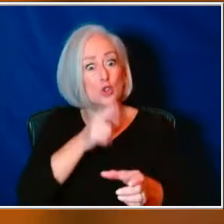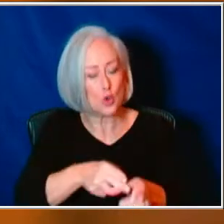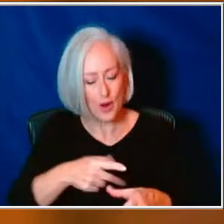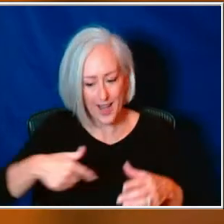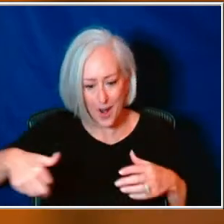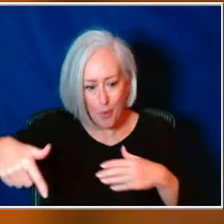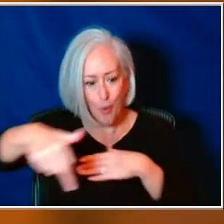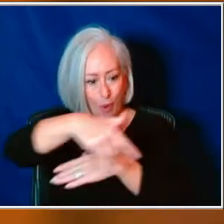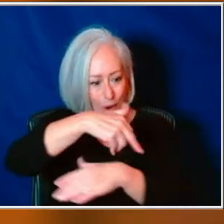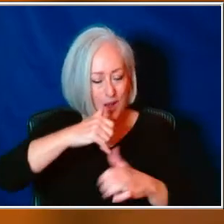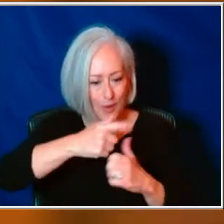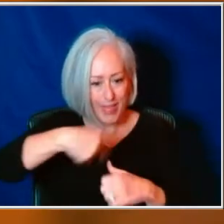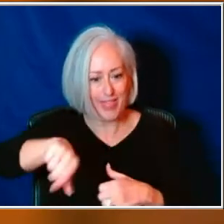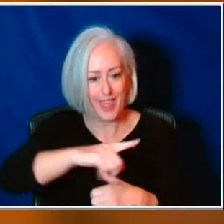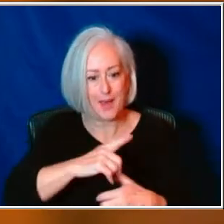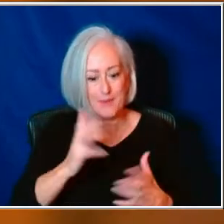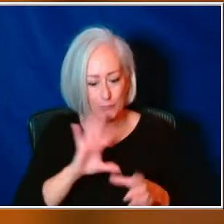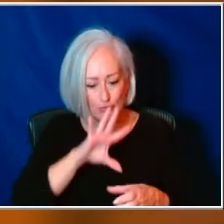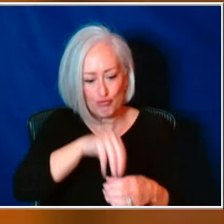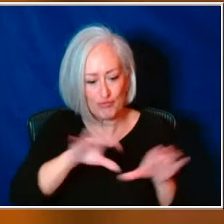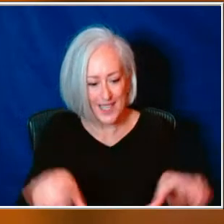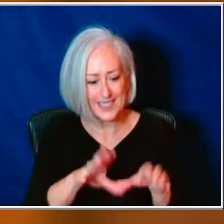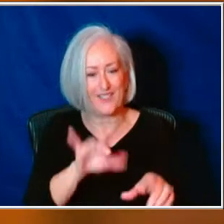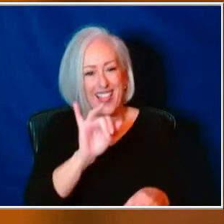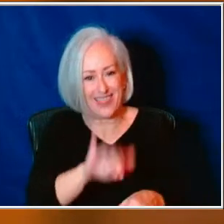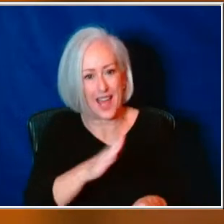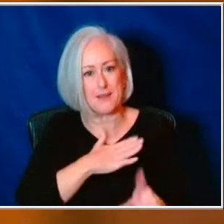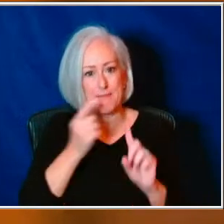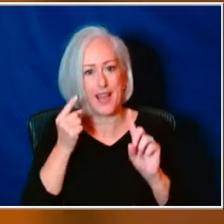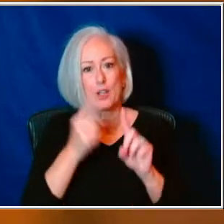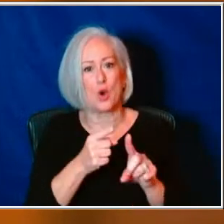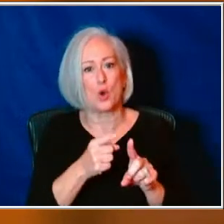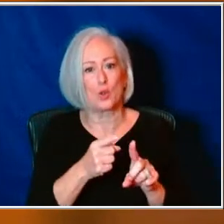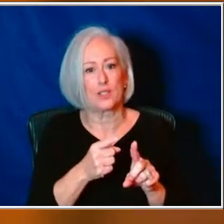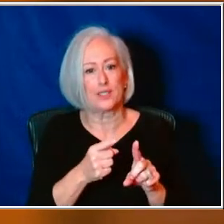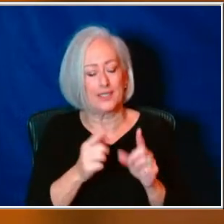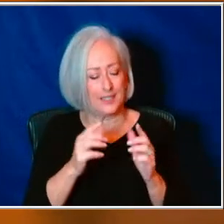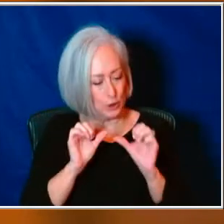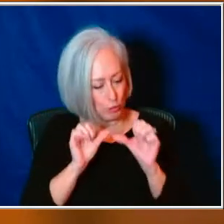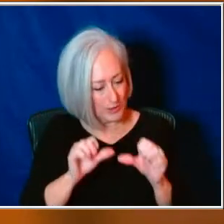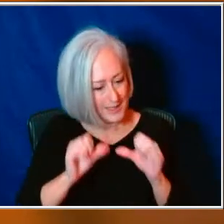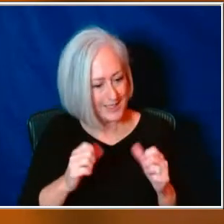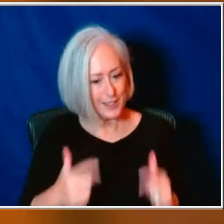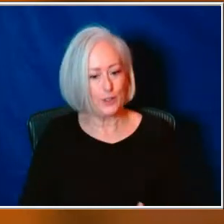all the activities and stuff. And that's my goal, is to continue to exist. And